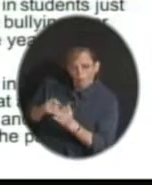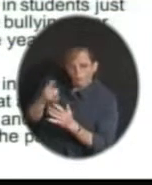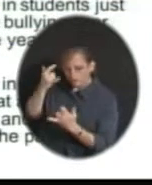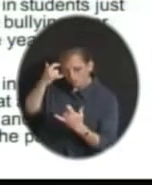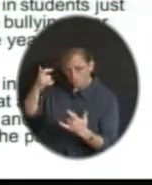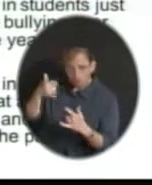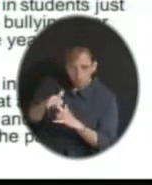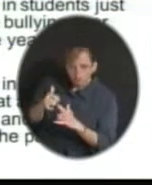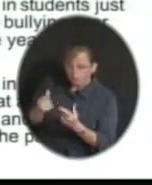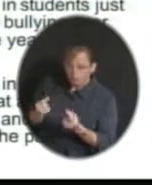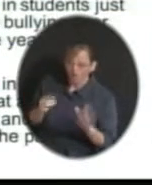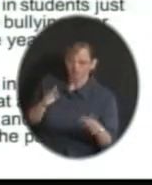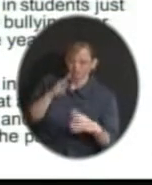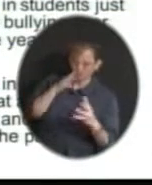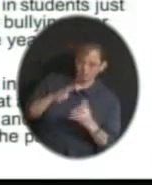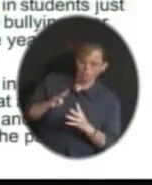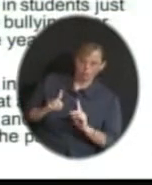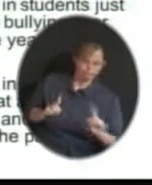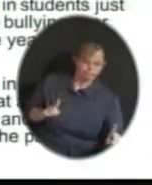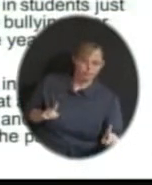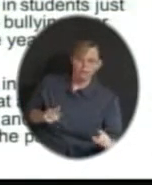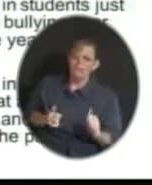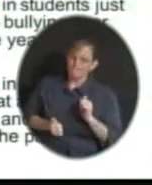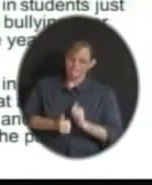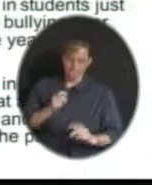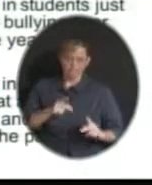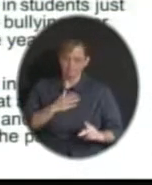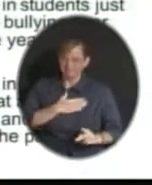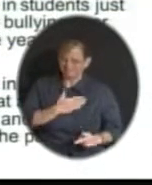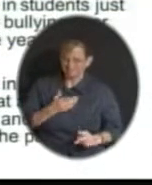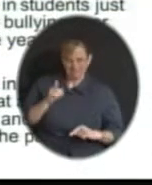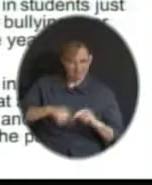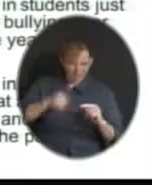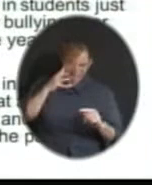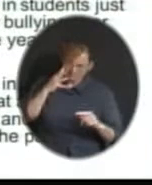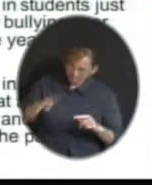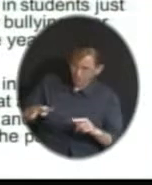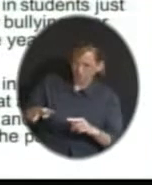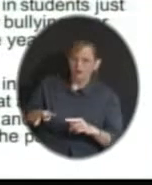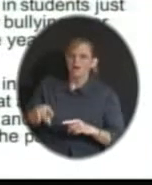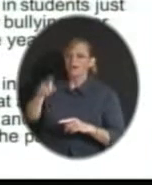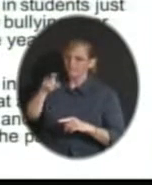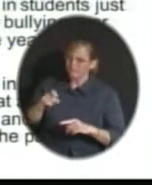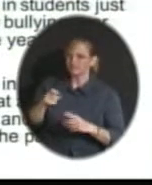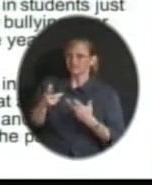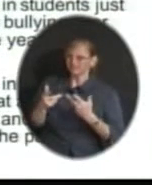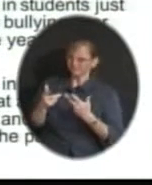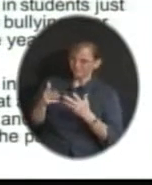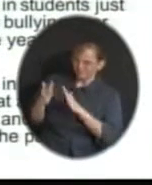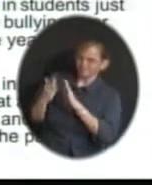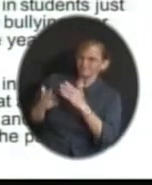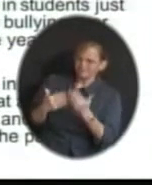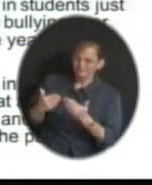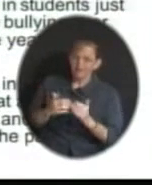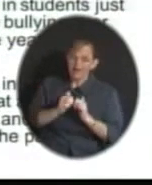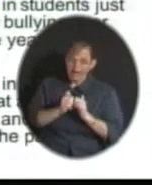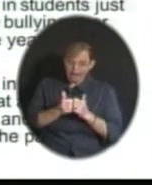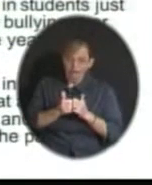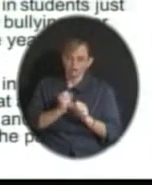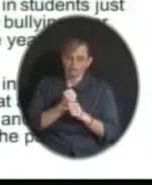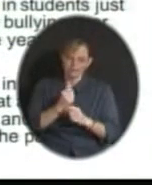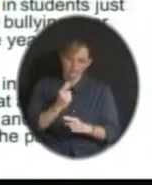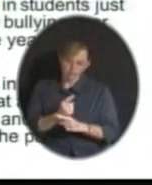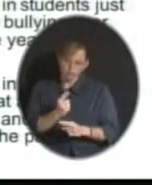and research is telling us our bystanders can't ignore it. They need to engage. We need to teach them how, make it appropriate, make it safe. And so we've seen a